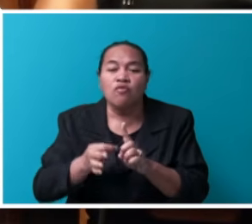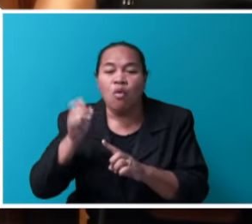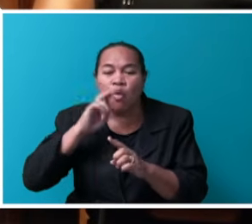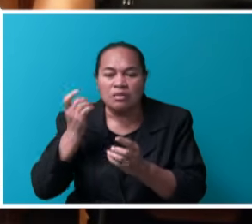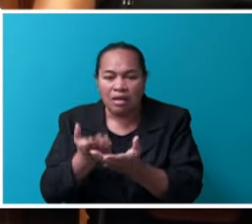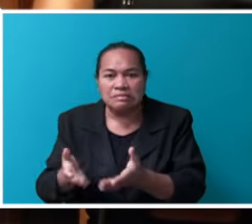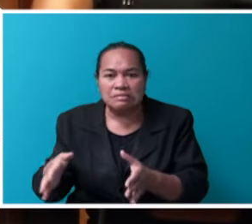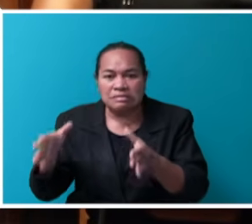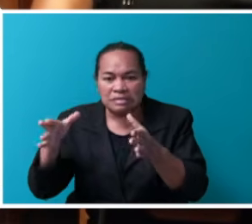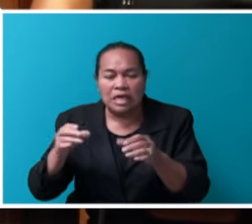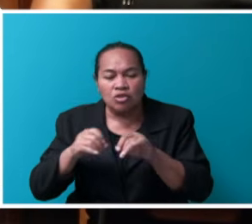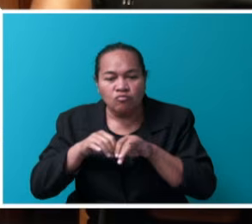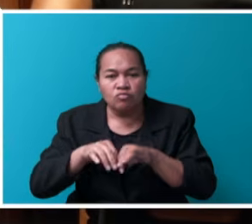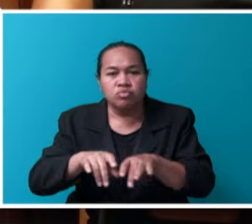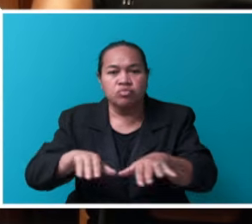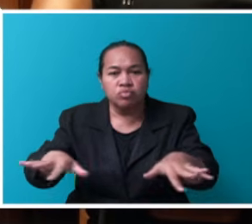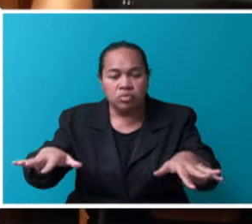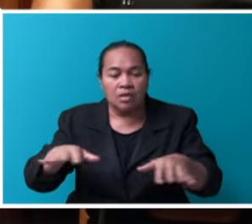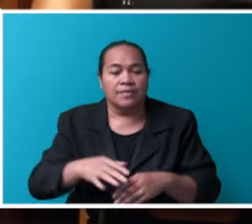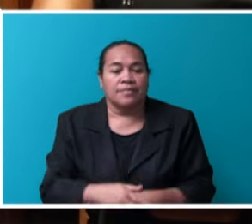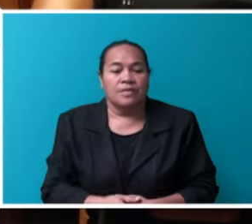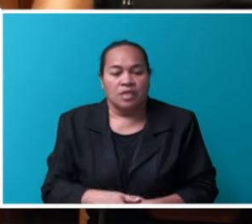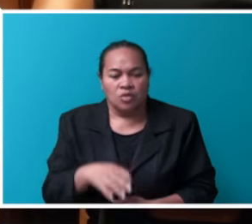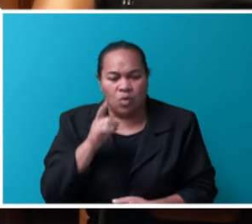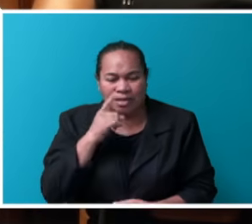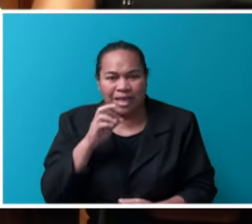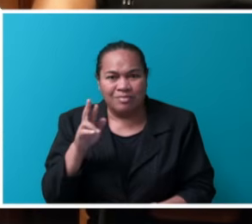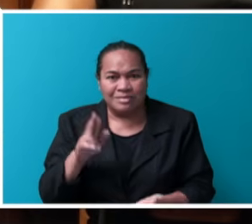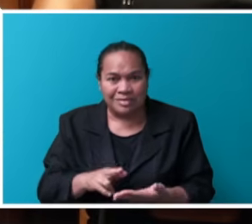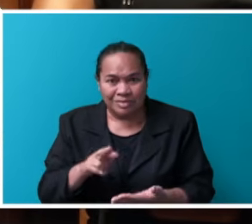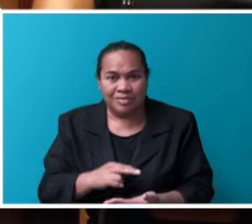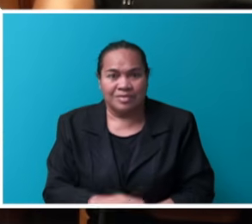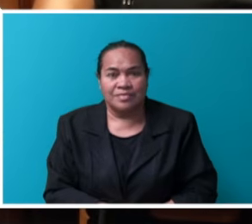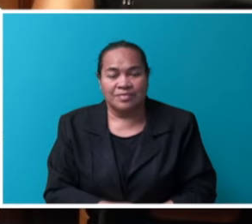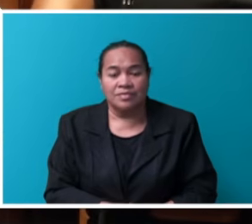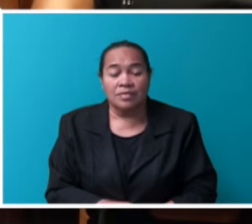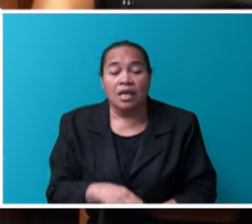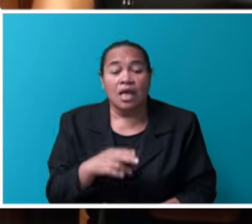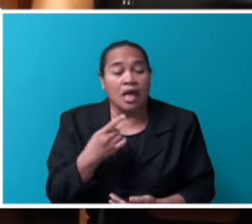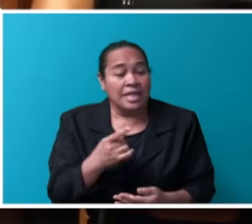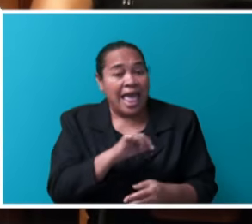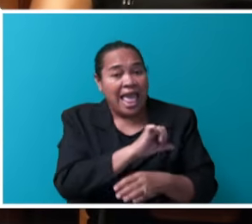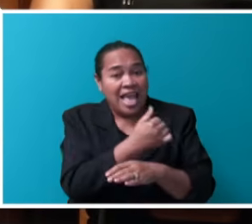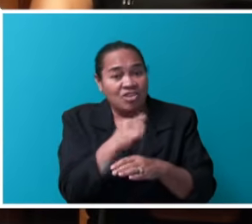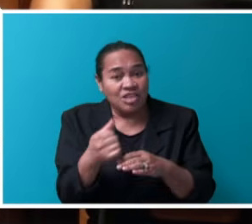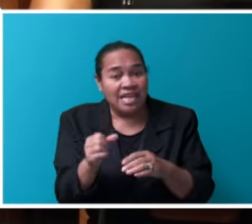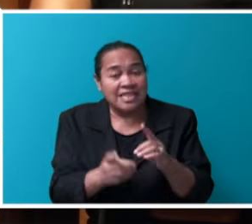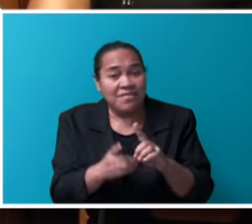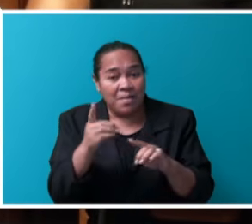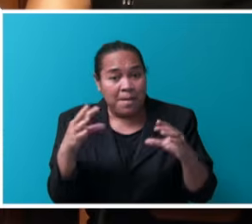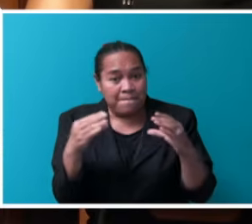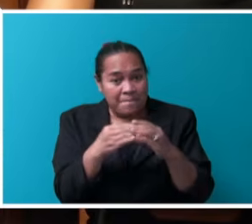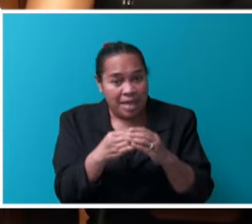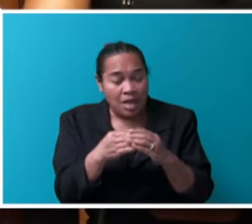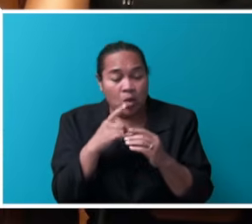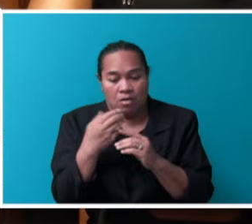and distribution of non-revenue water reduction. Mr. Speaker, with the support of the Asian Development Bank, we recently completed